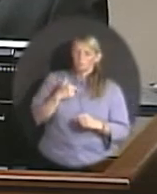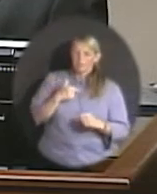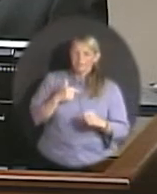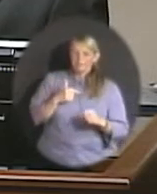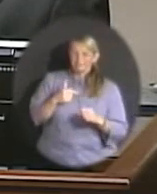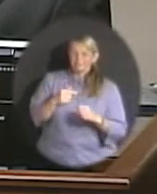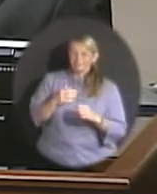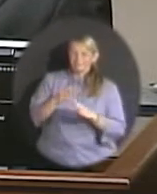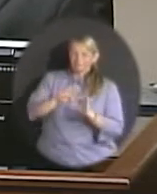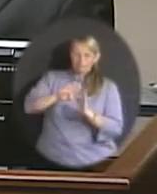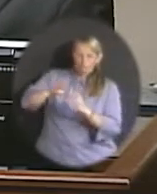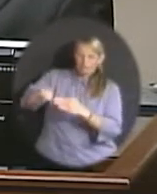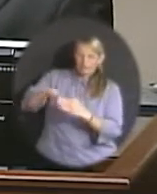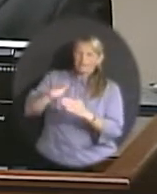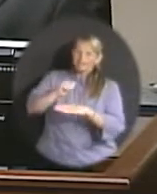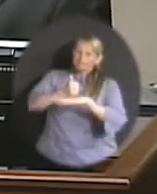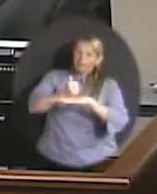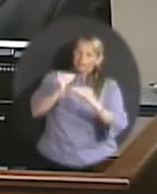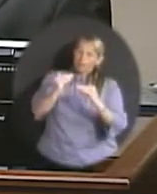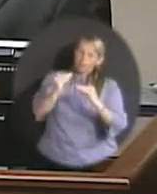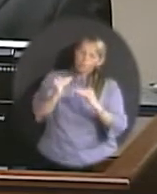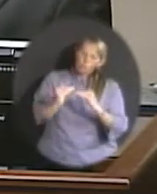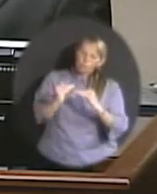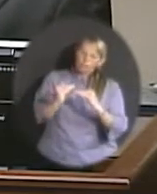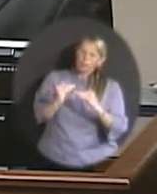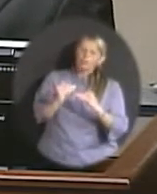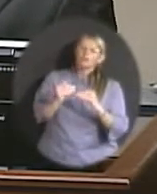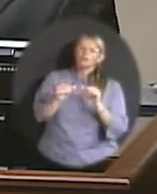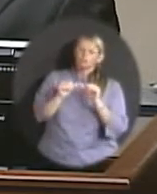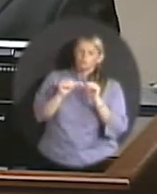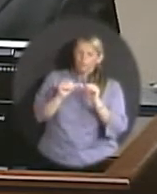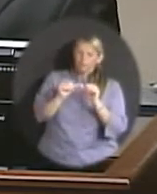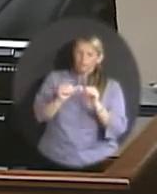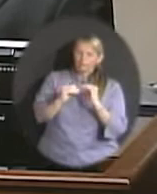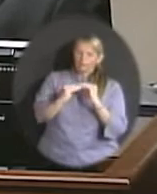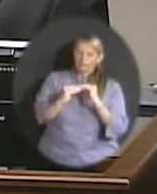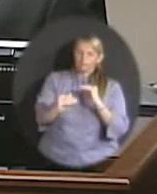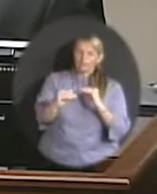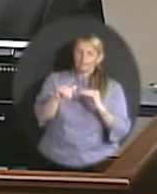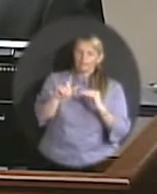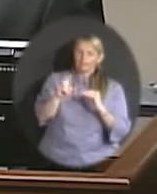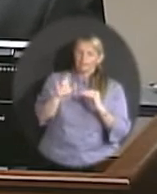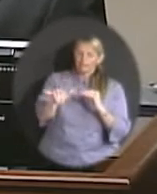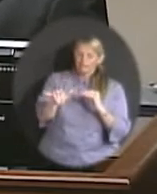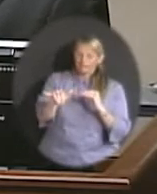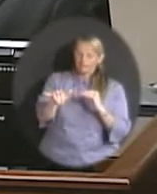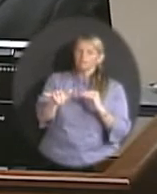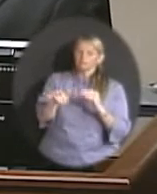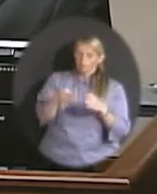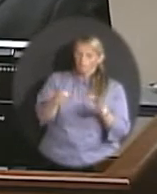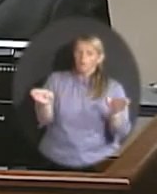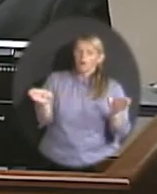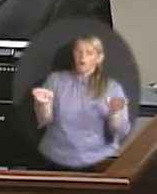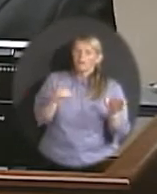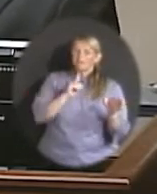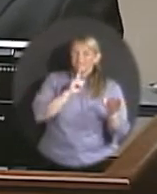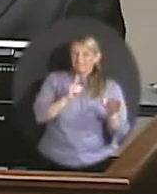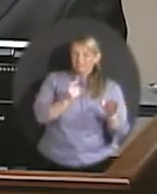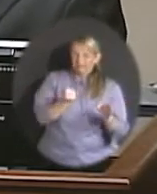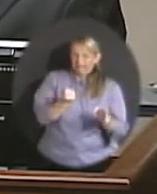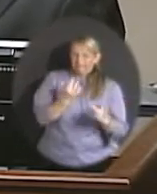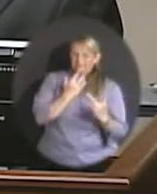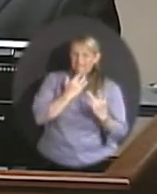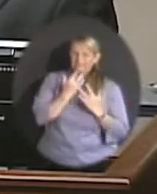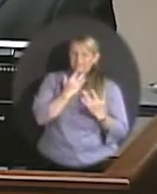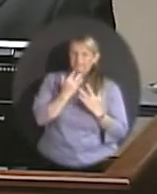it lower in order to maintain a flat levy. Overall levy, and actually got a little caught in a